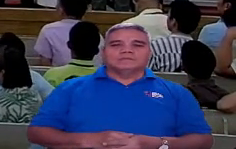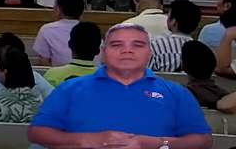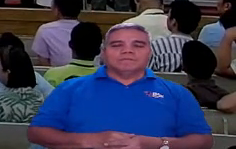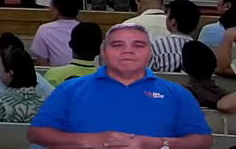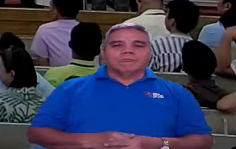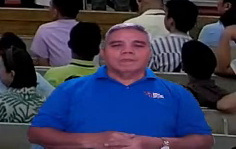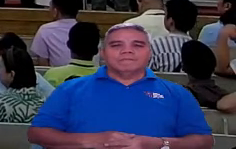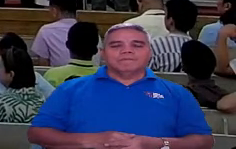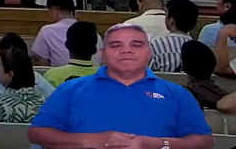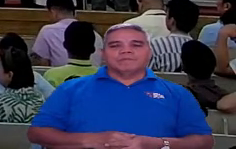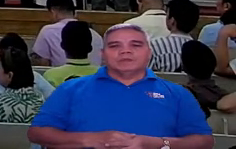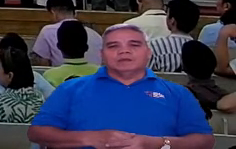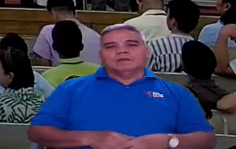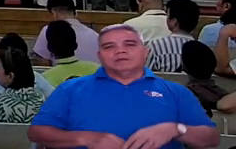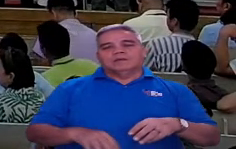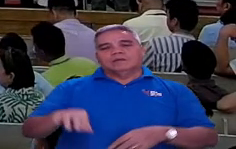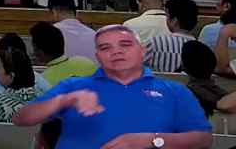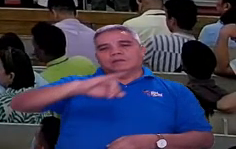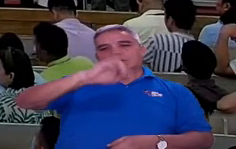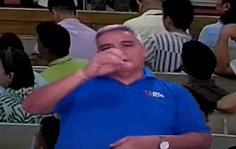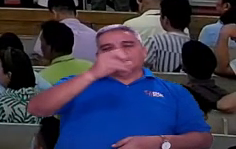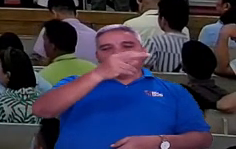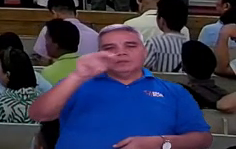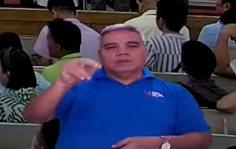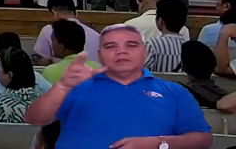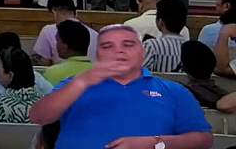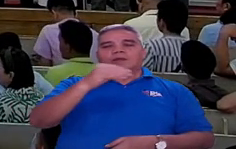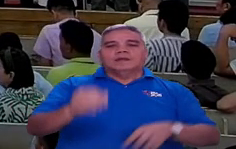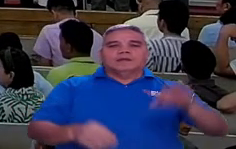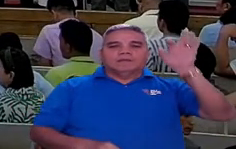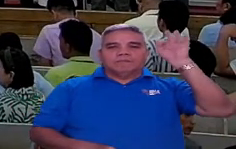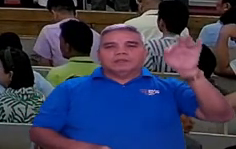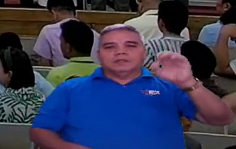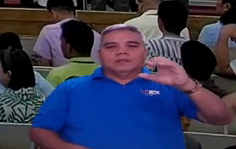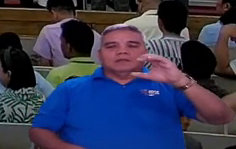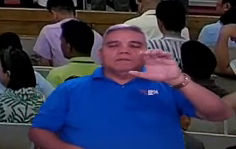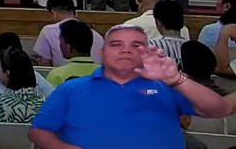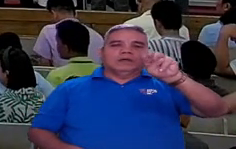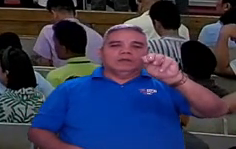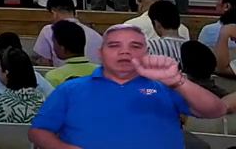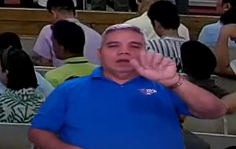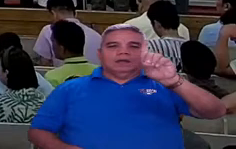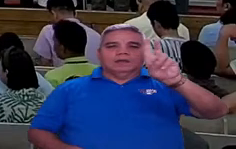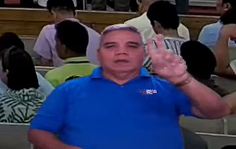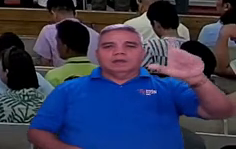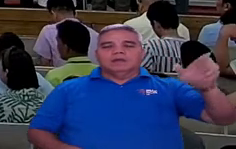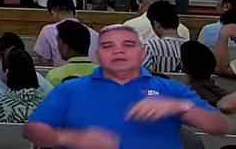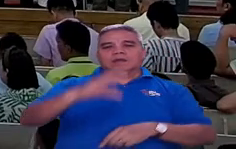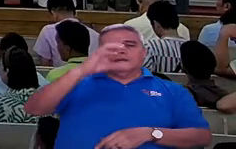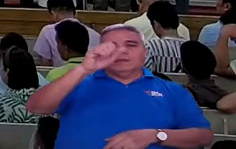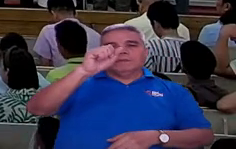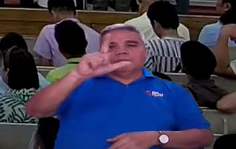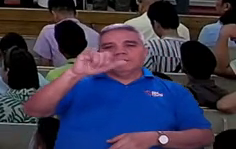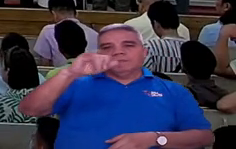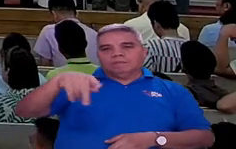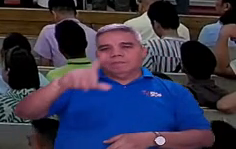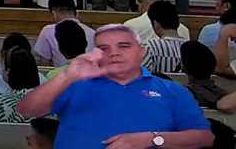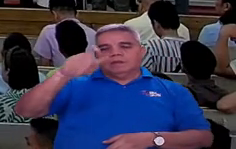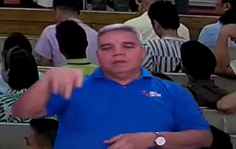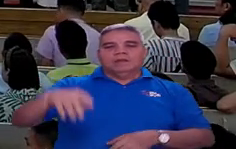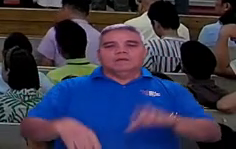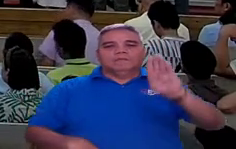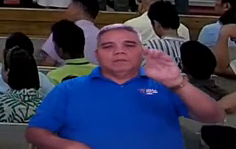And Pastor and Mrs. Magbalita, Pastor June, and then Pastor and Mrs. Claro Manulat, Pastor Mrs. Kaliplip, Pastor